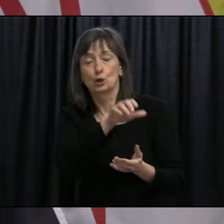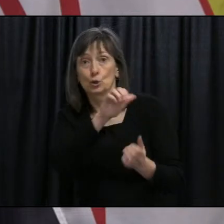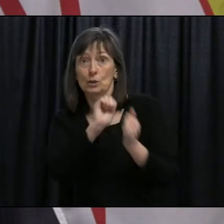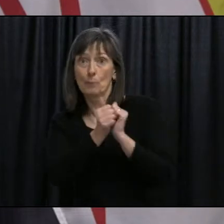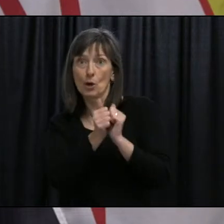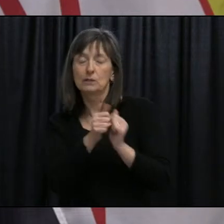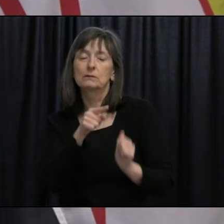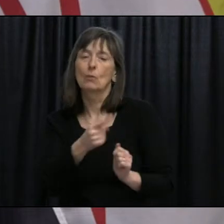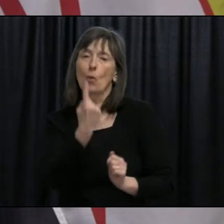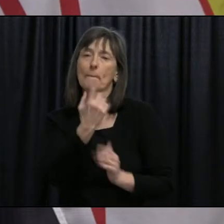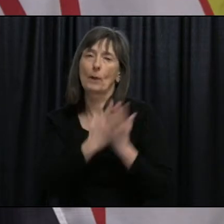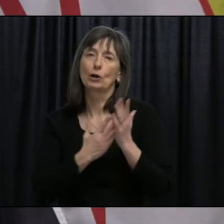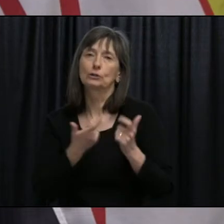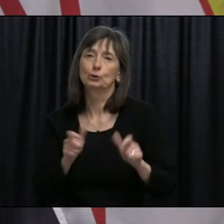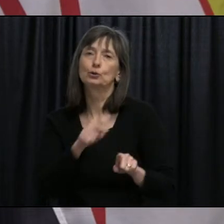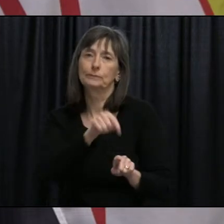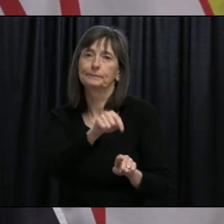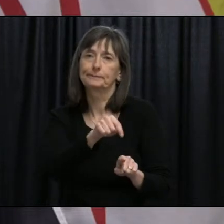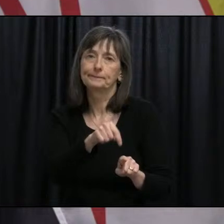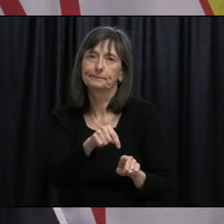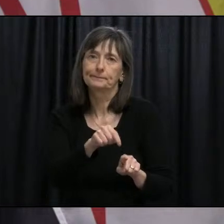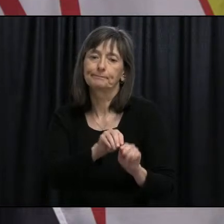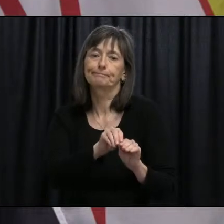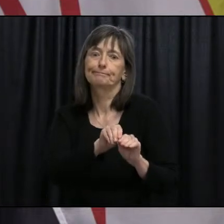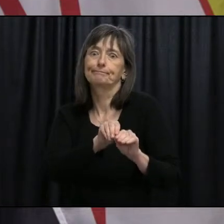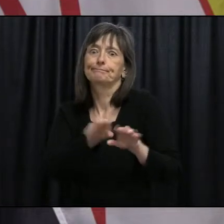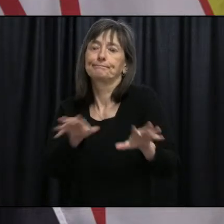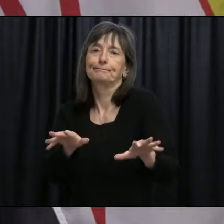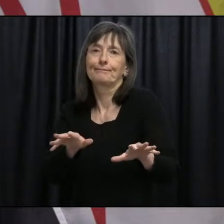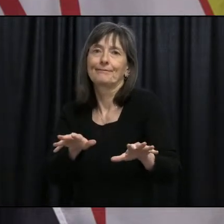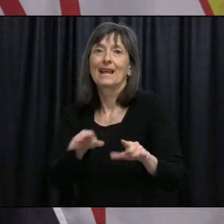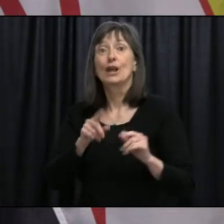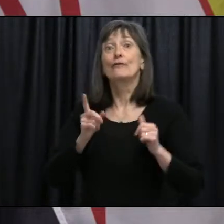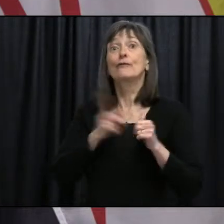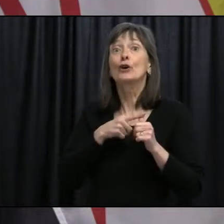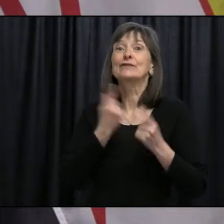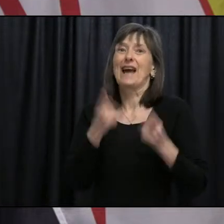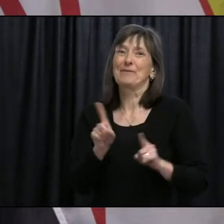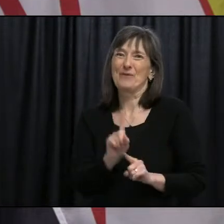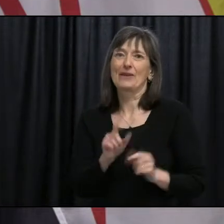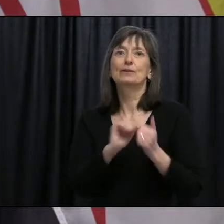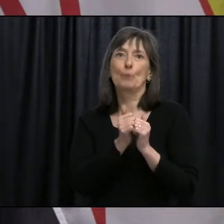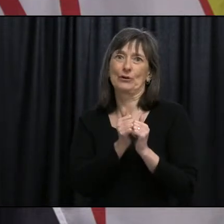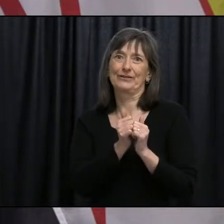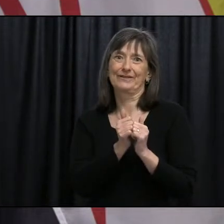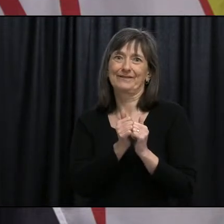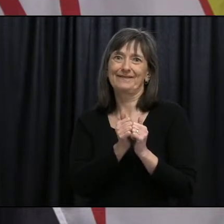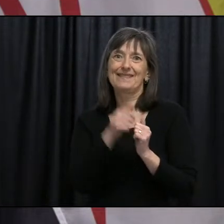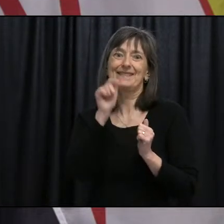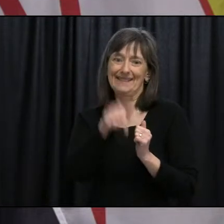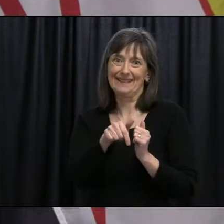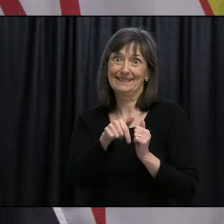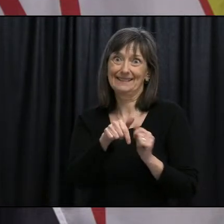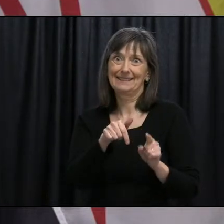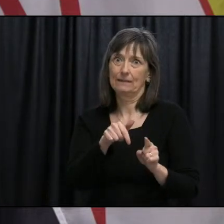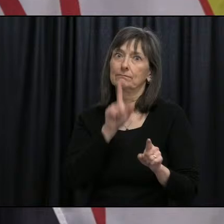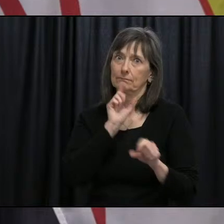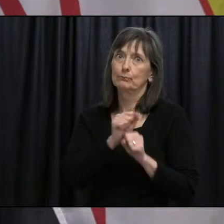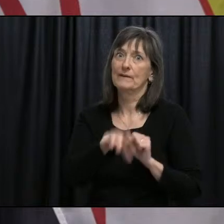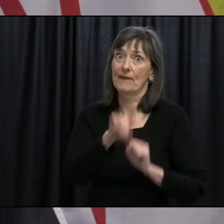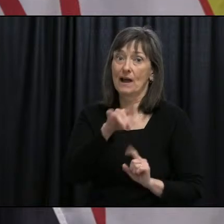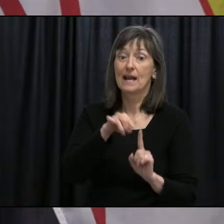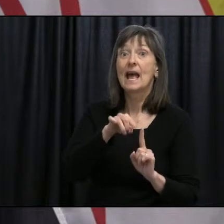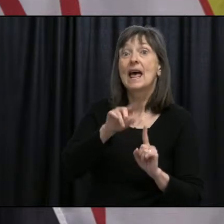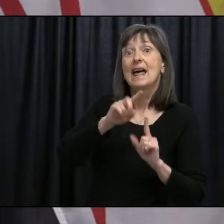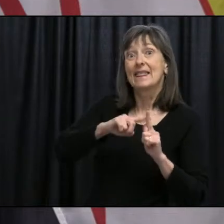What we saw was that it was sort of a jumping off point, right? And then there were so many contacts through the